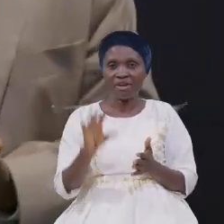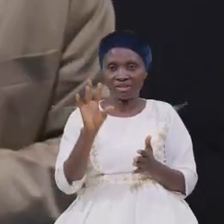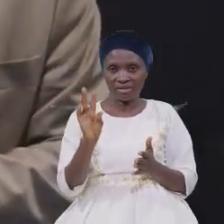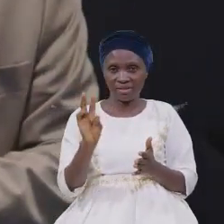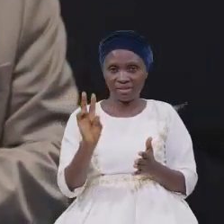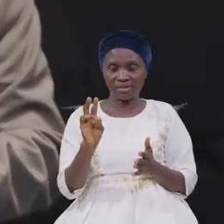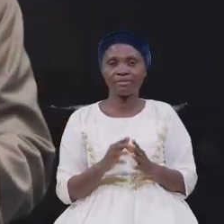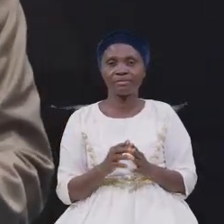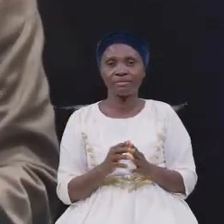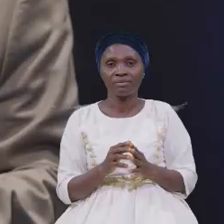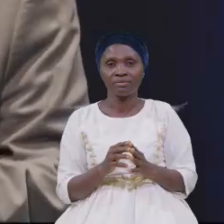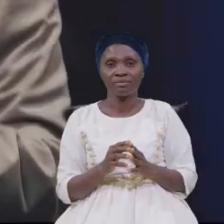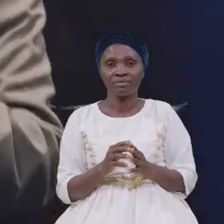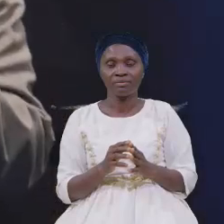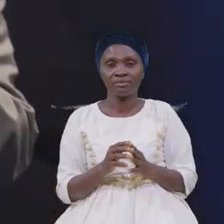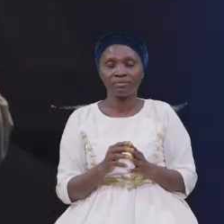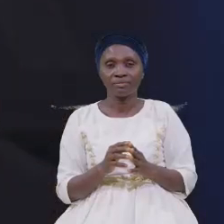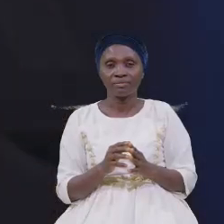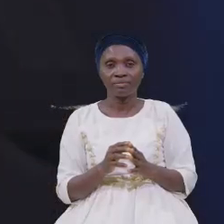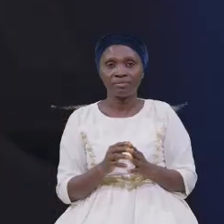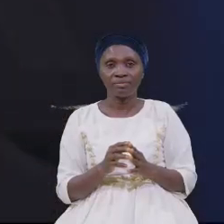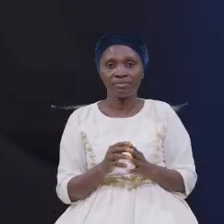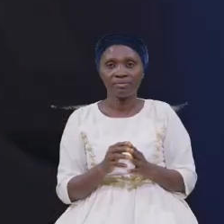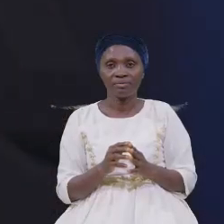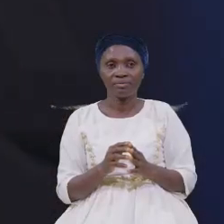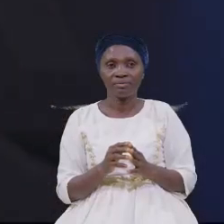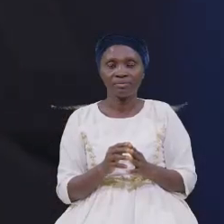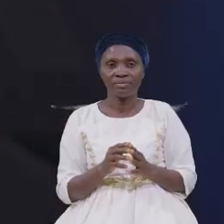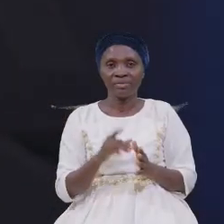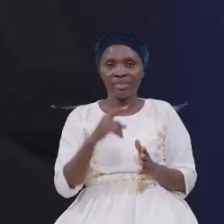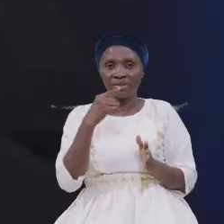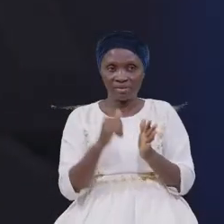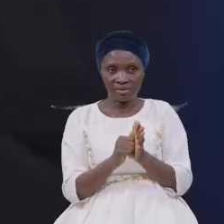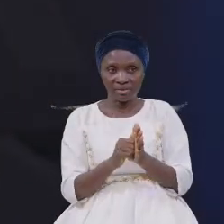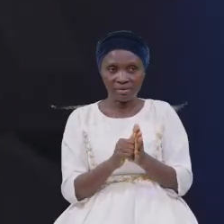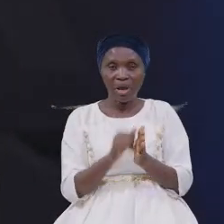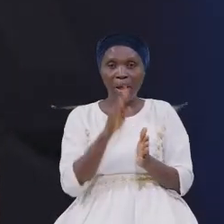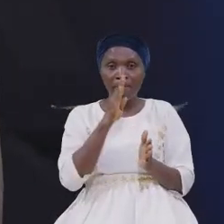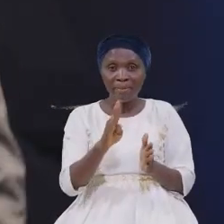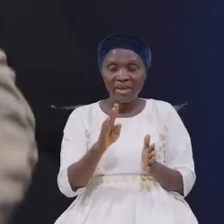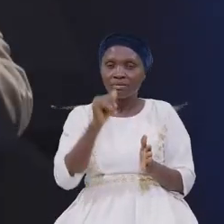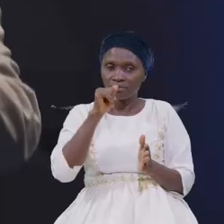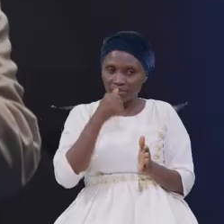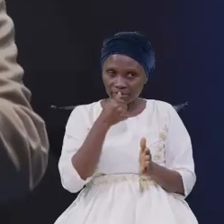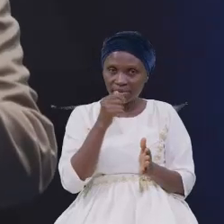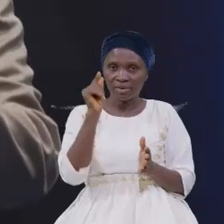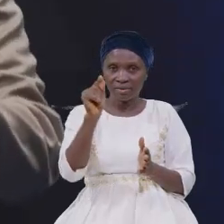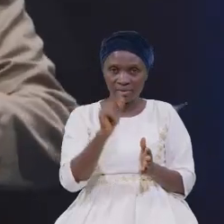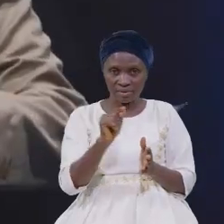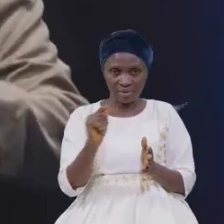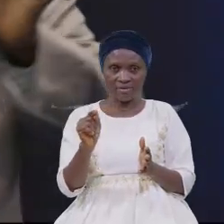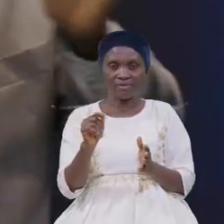5, verse 7, it says, be patient, therefore, don't run